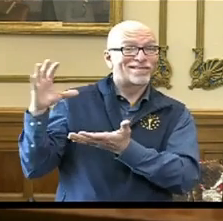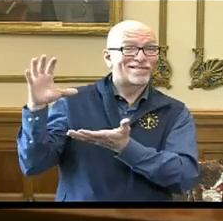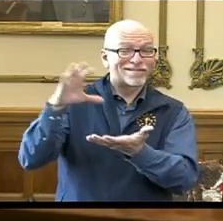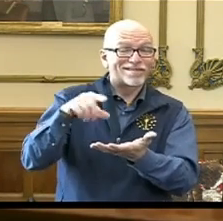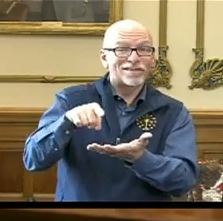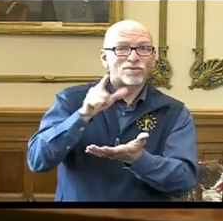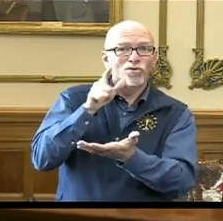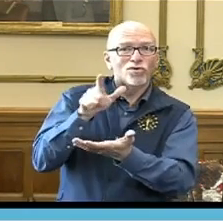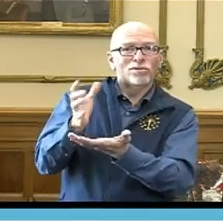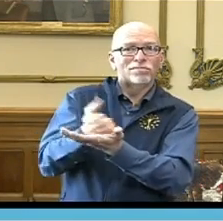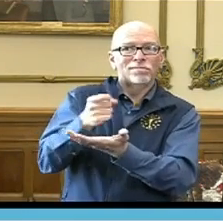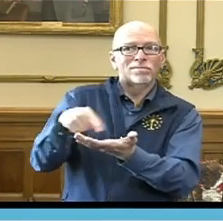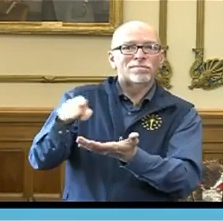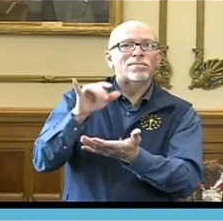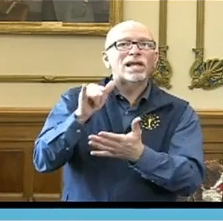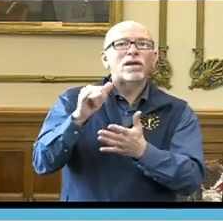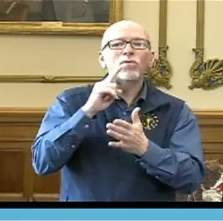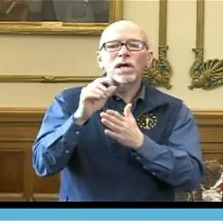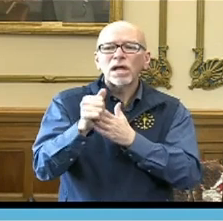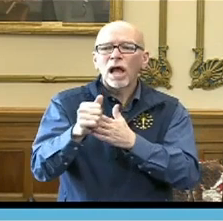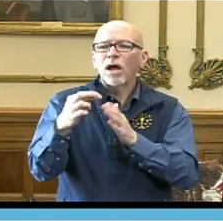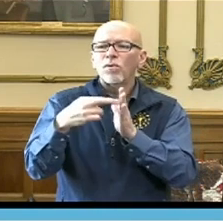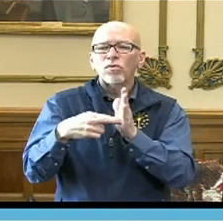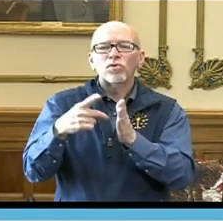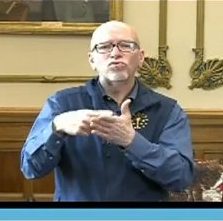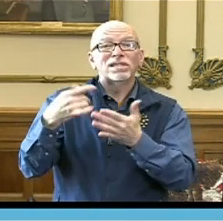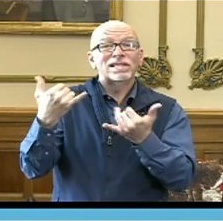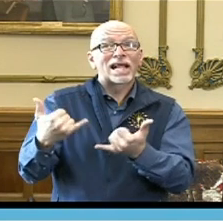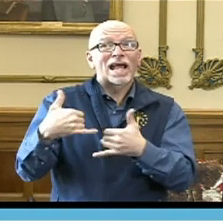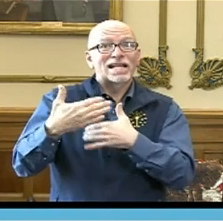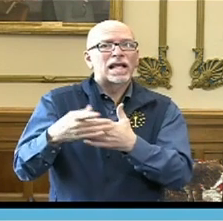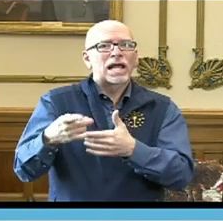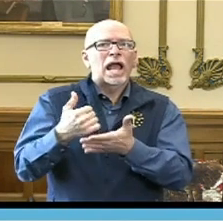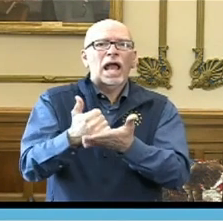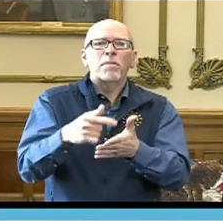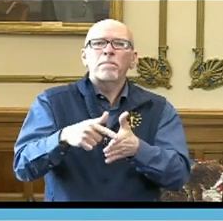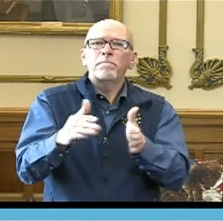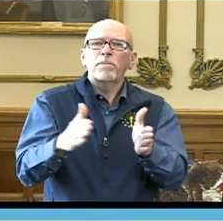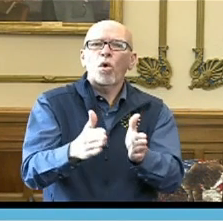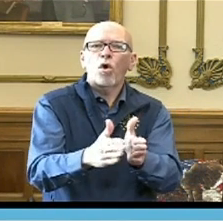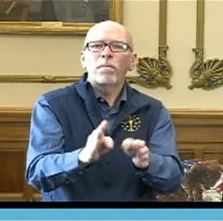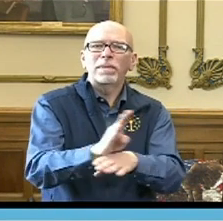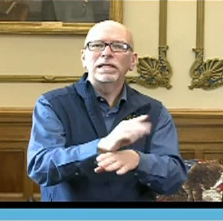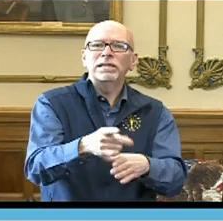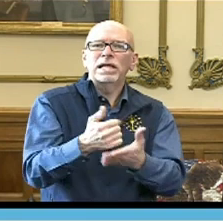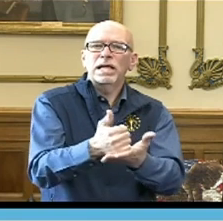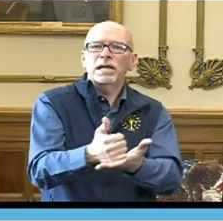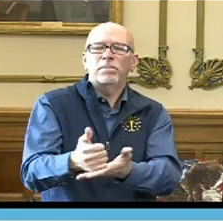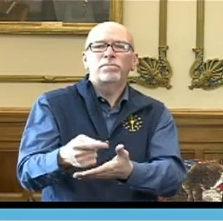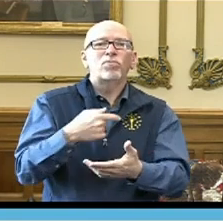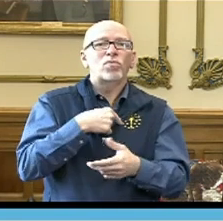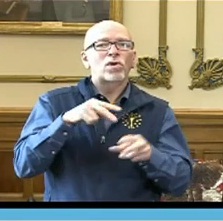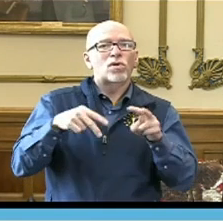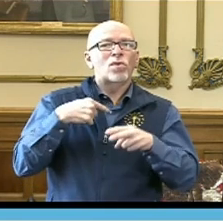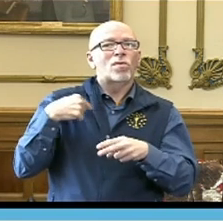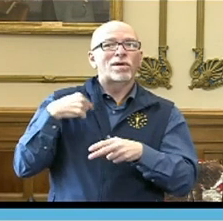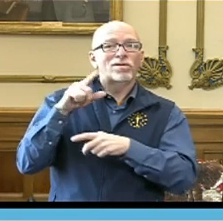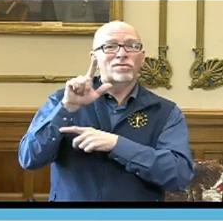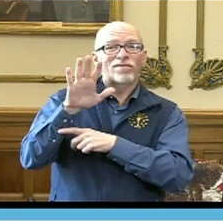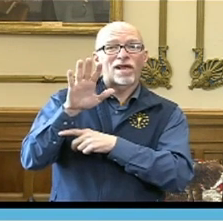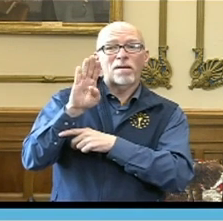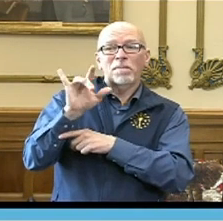really earmarked to help the smallest of the small. And when you look at what we put together, along with the $25 billion